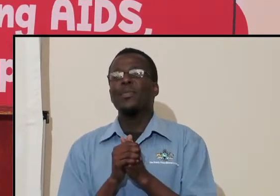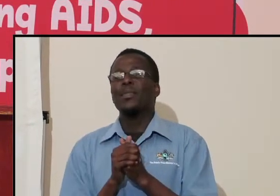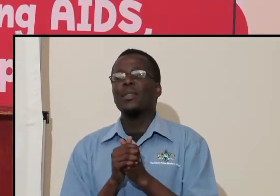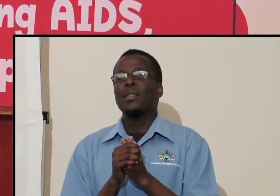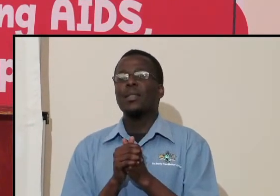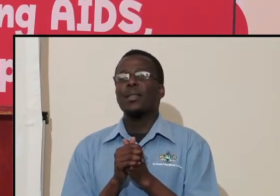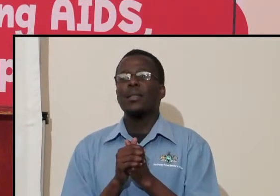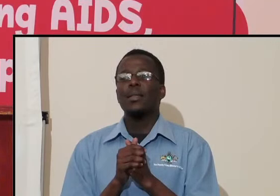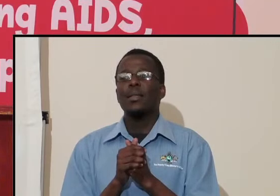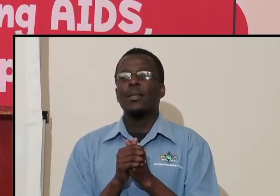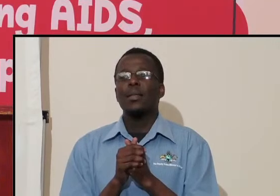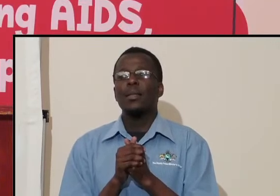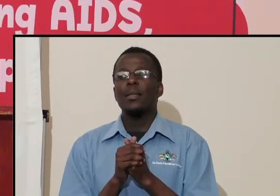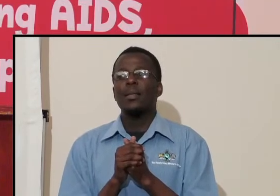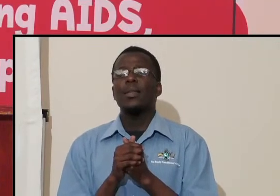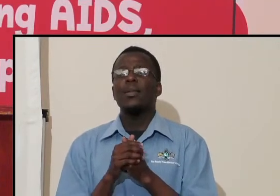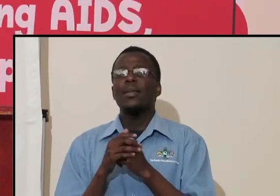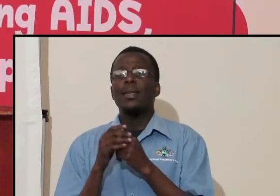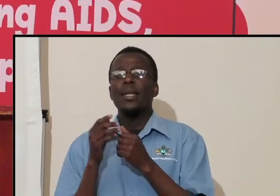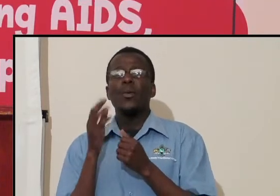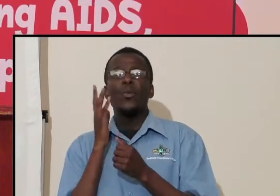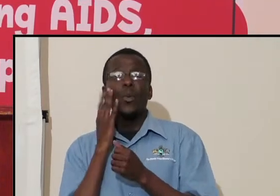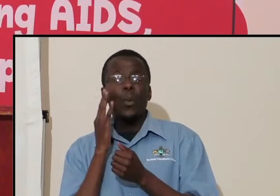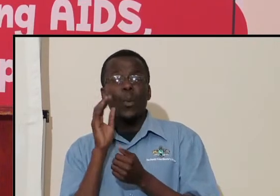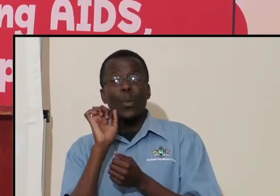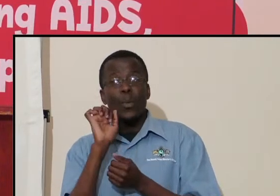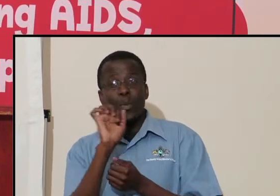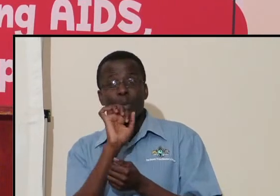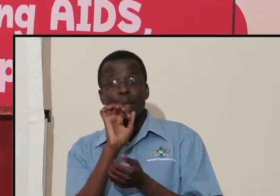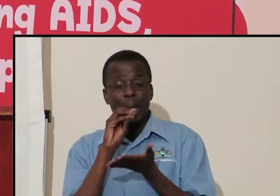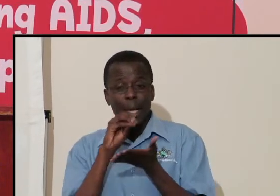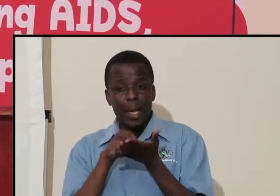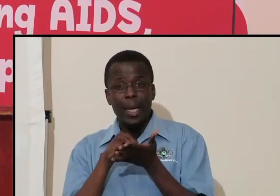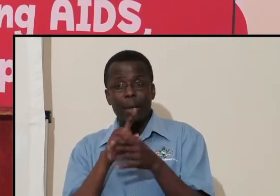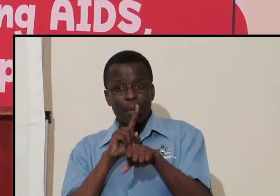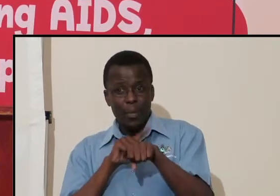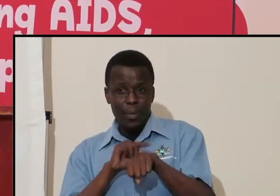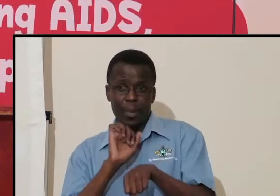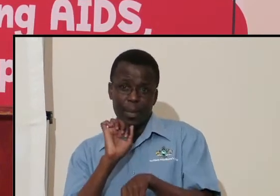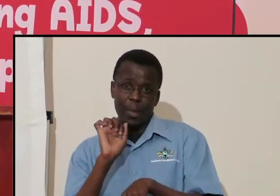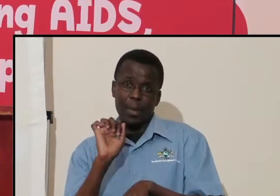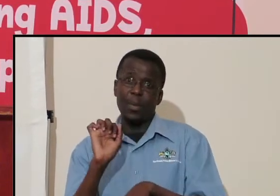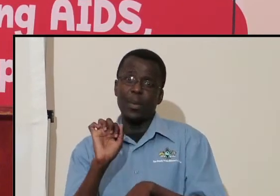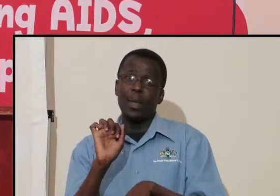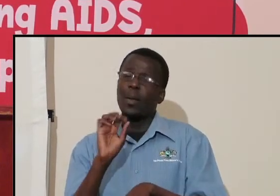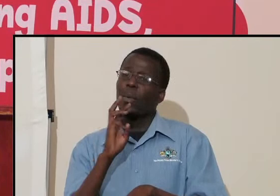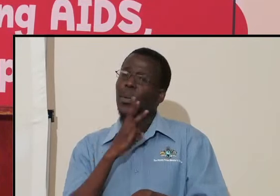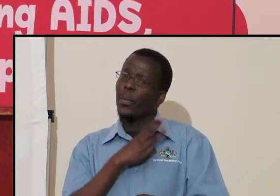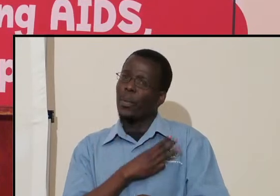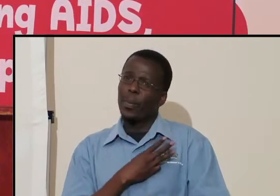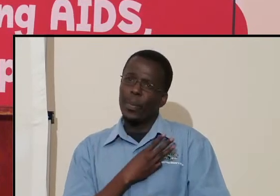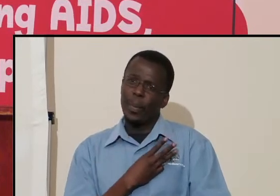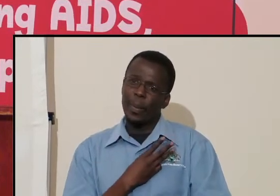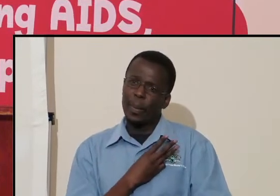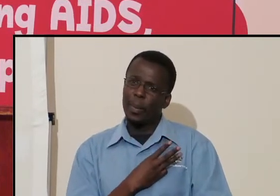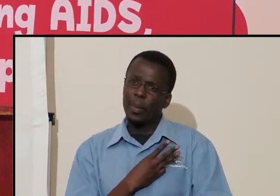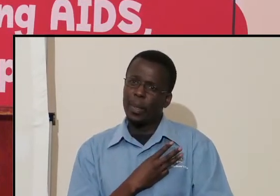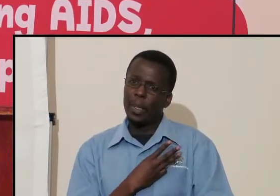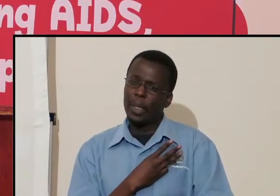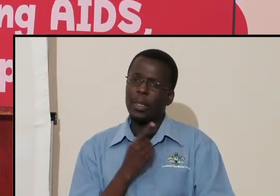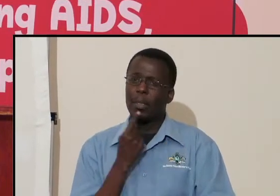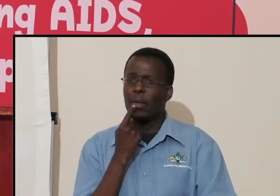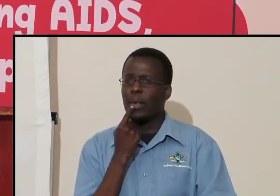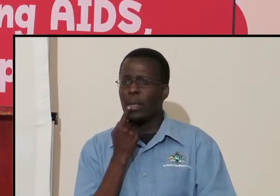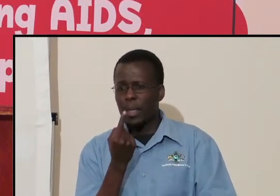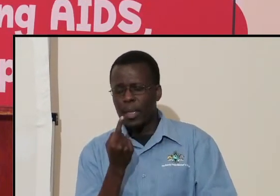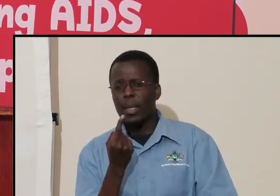wherever you have time, the little moment you have, please say